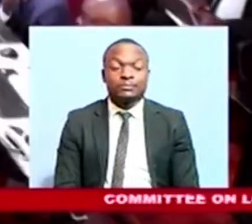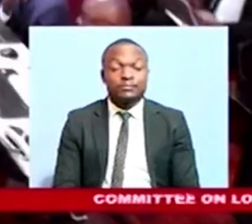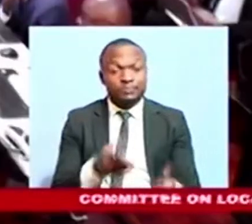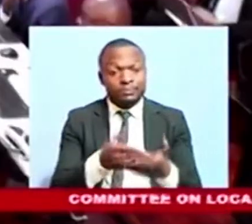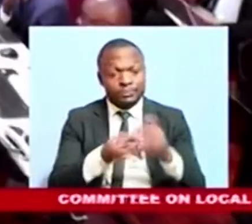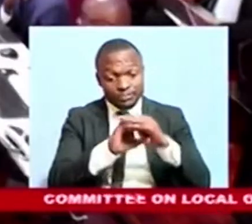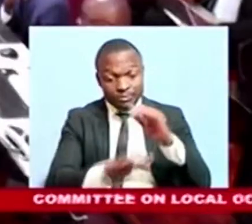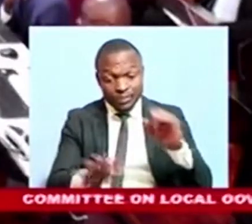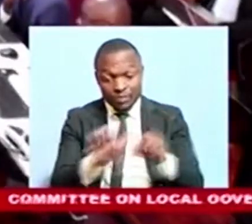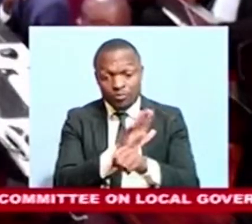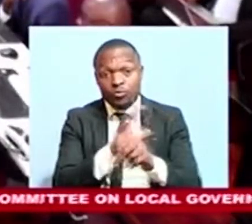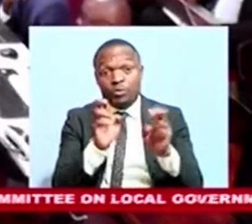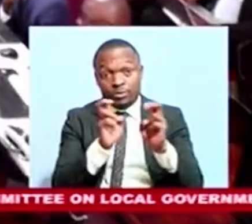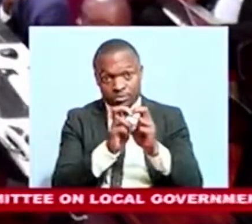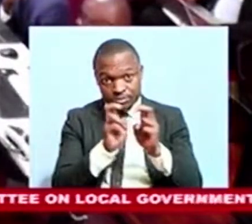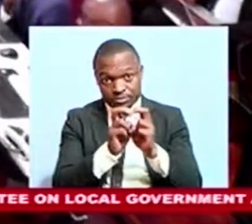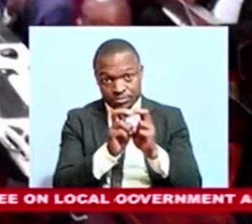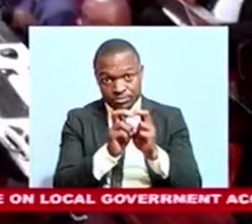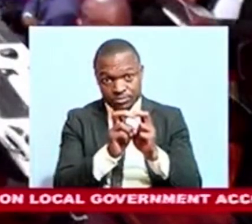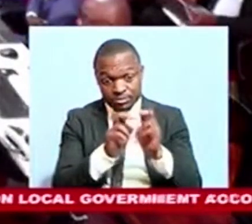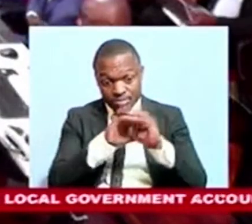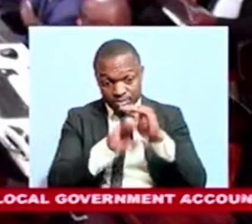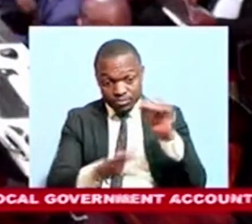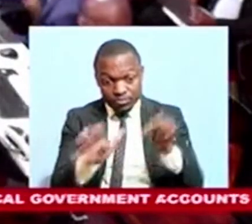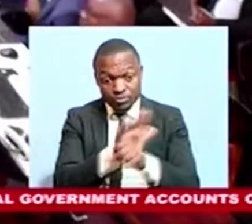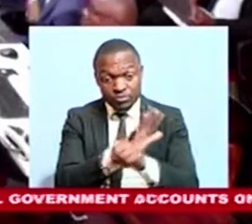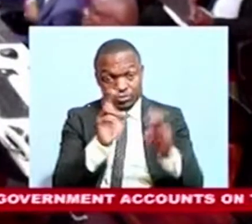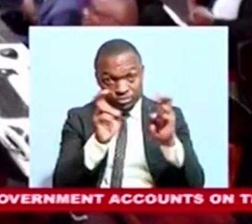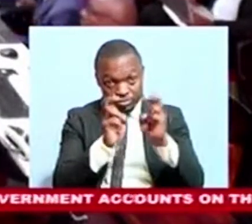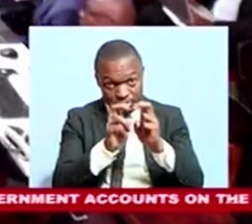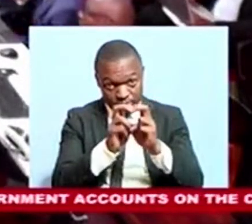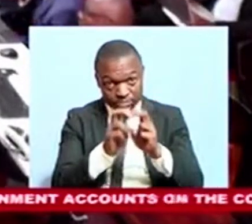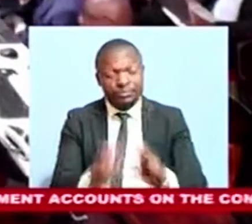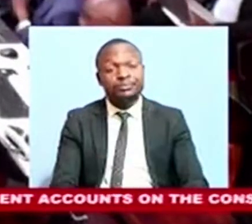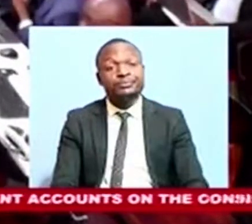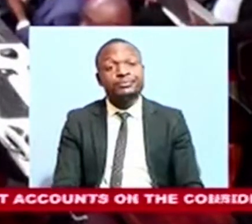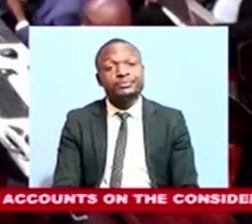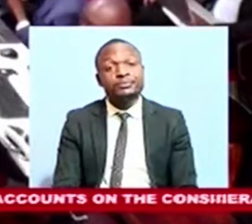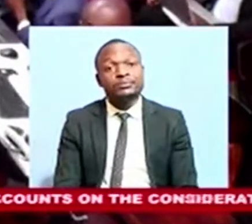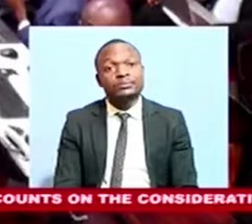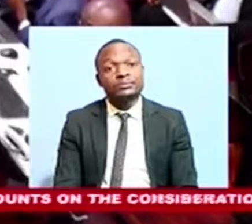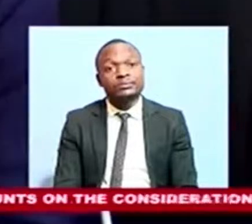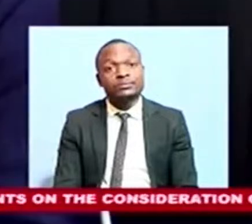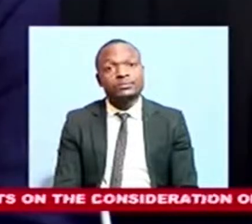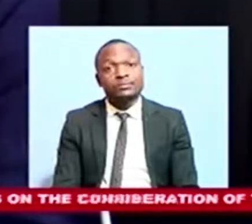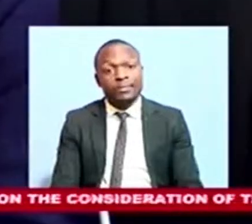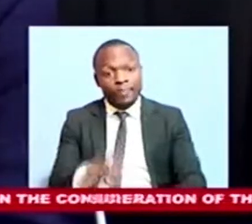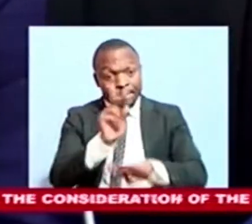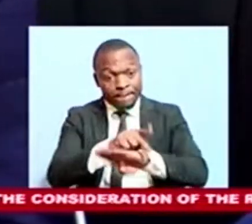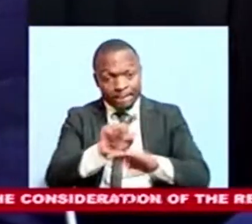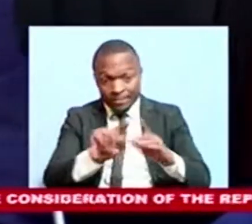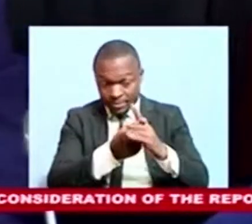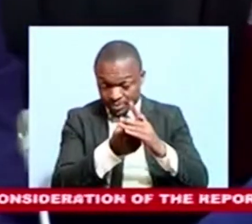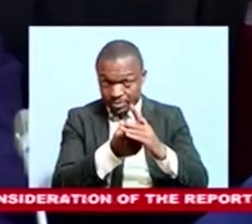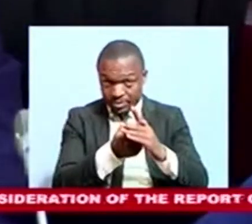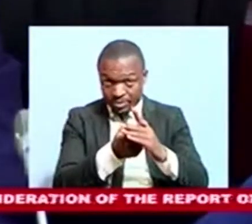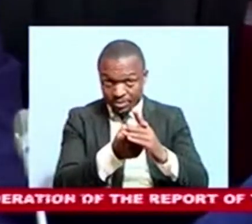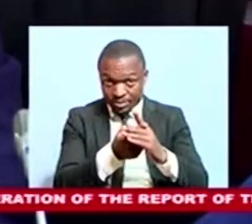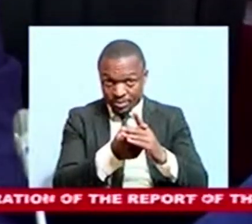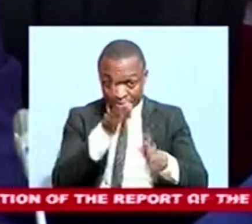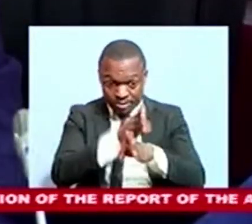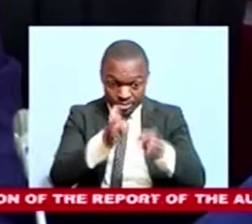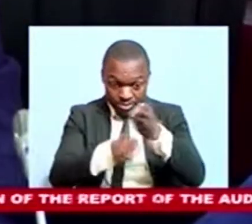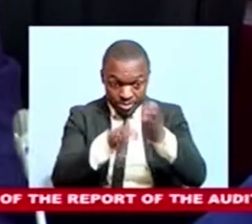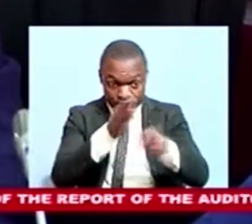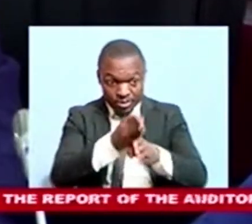full contract. It was under full contract, and the project was started by the